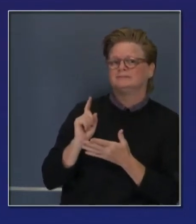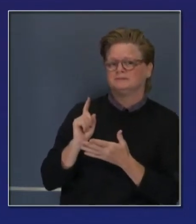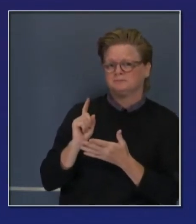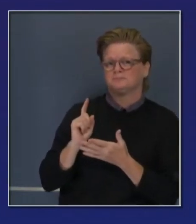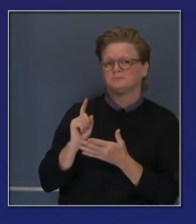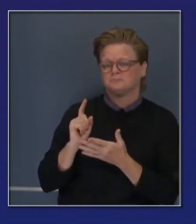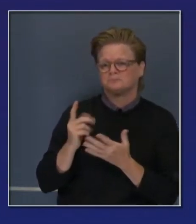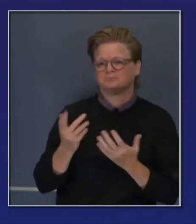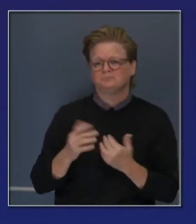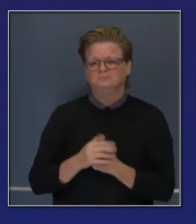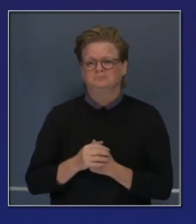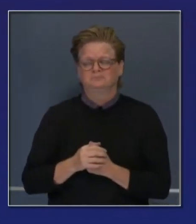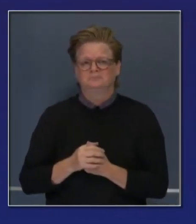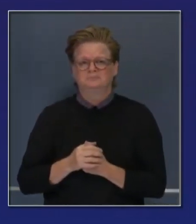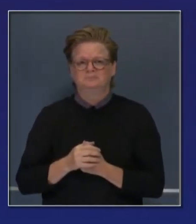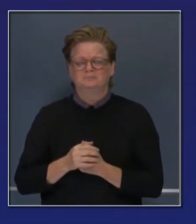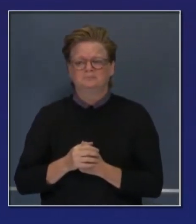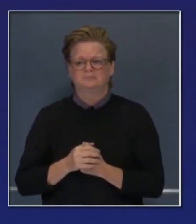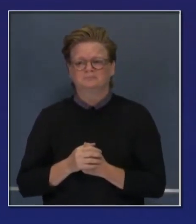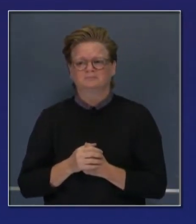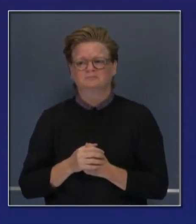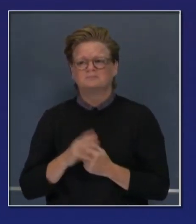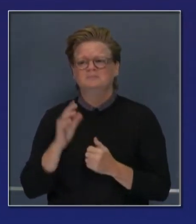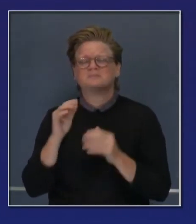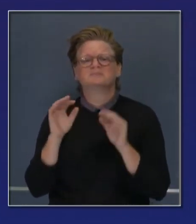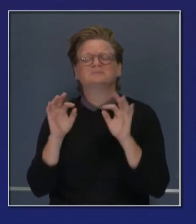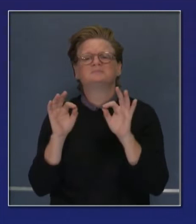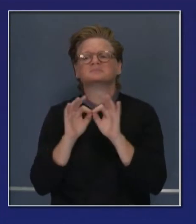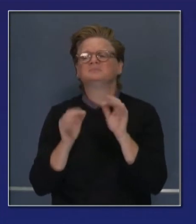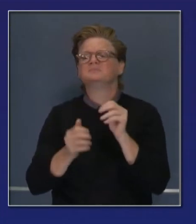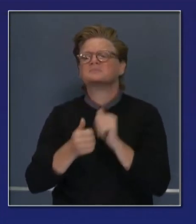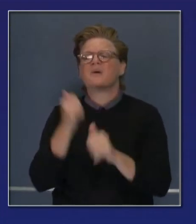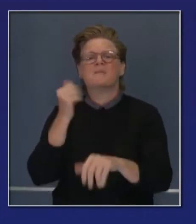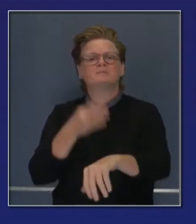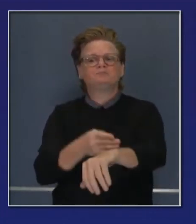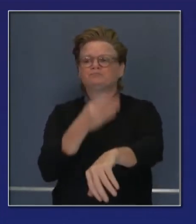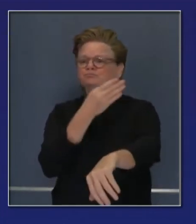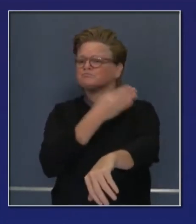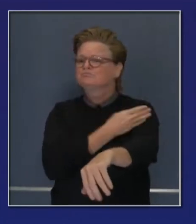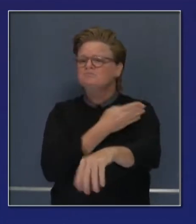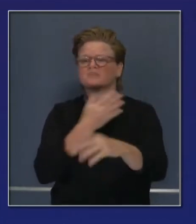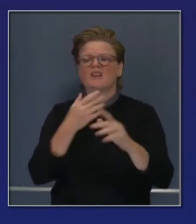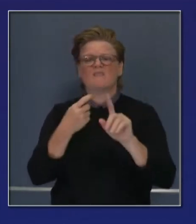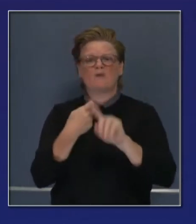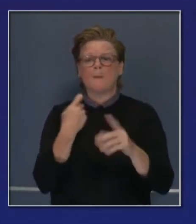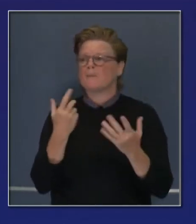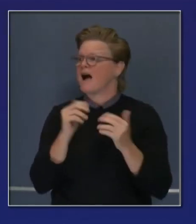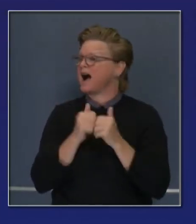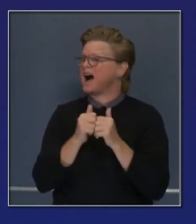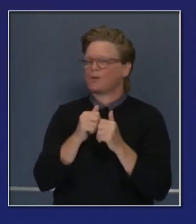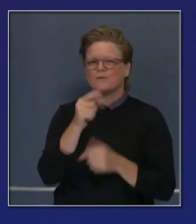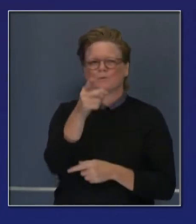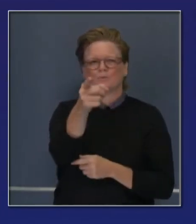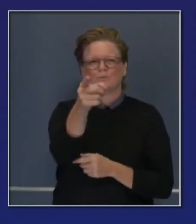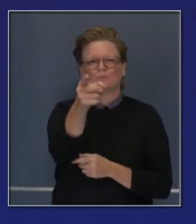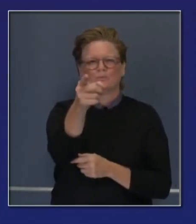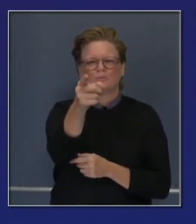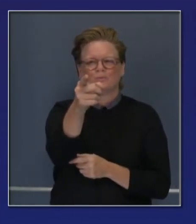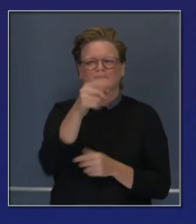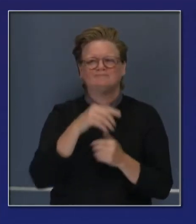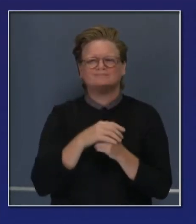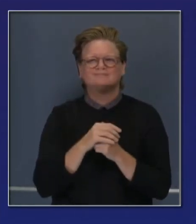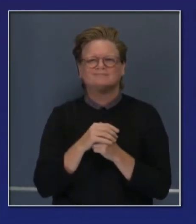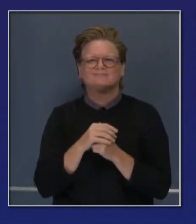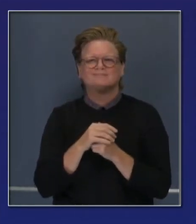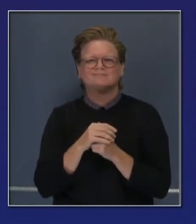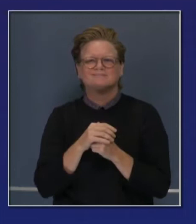most importantly, exists and resides within you and in the space that you create, the space between